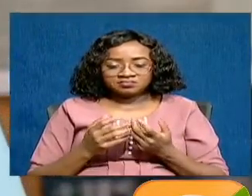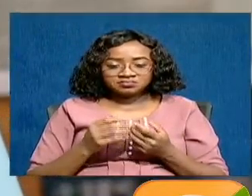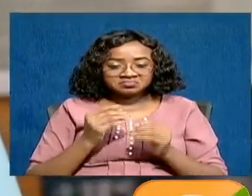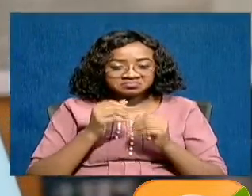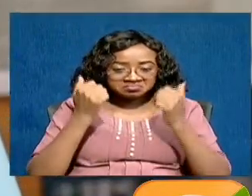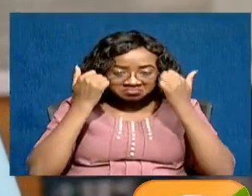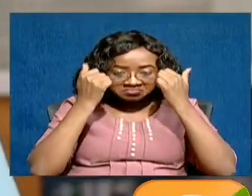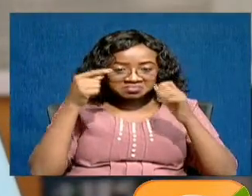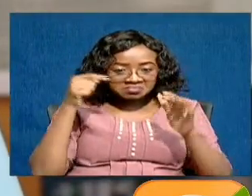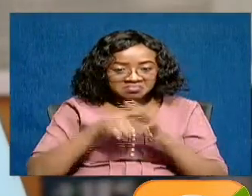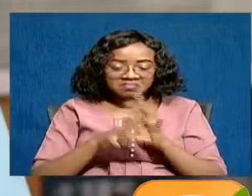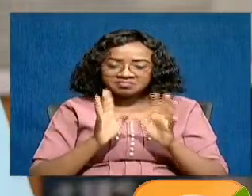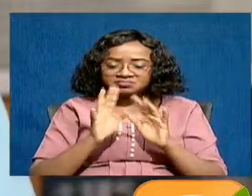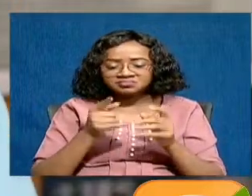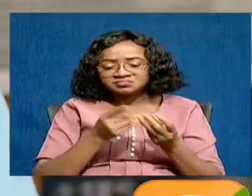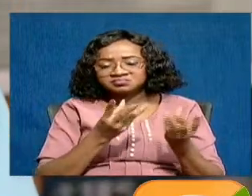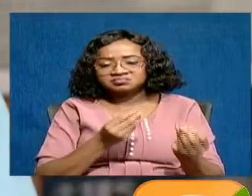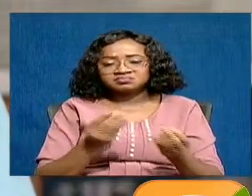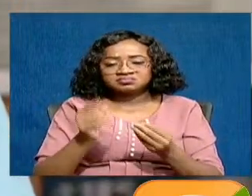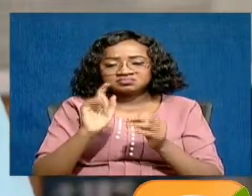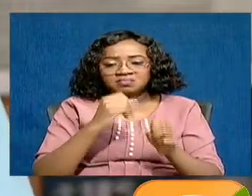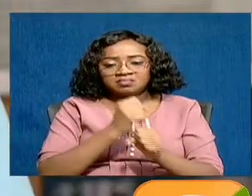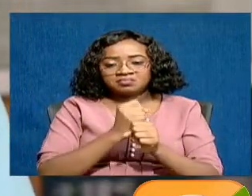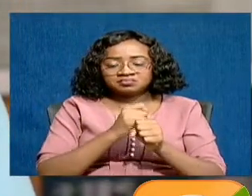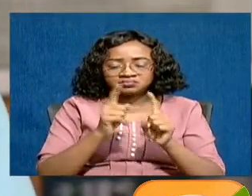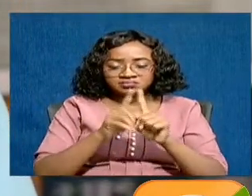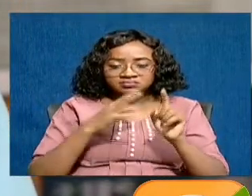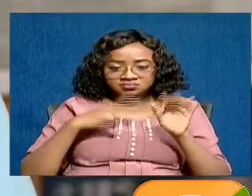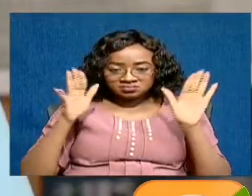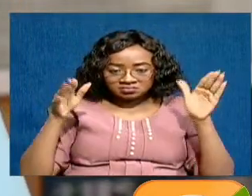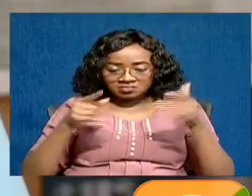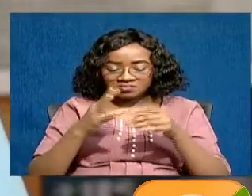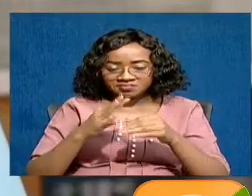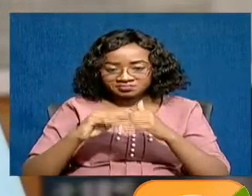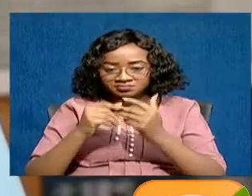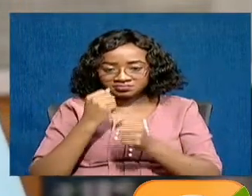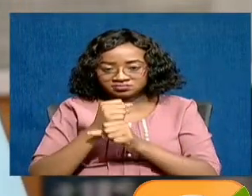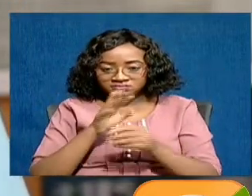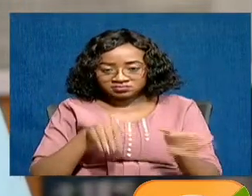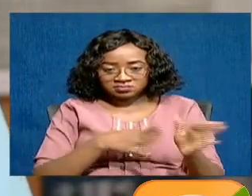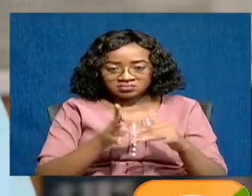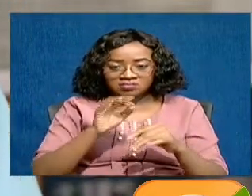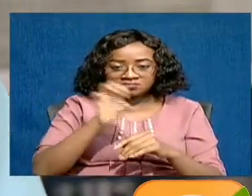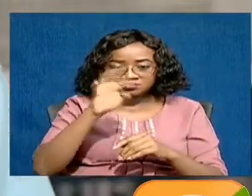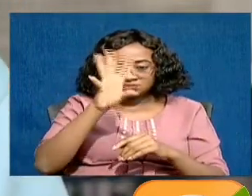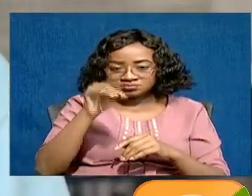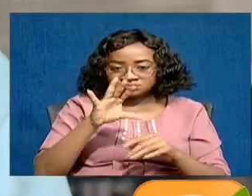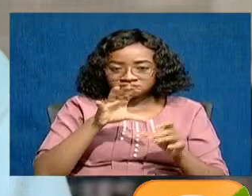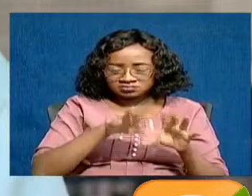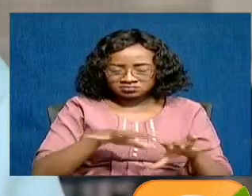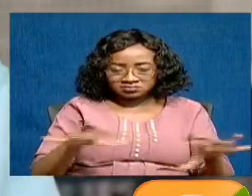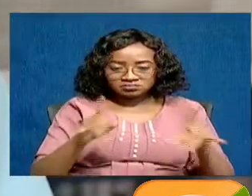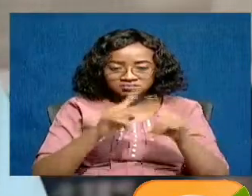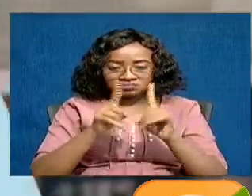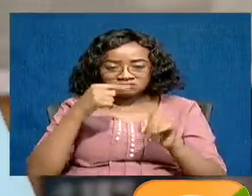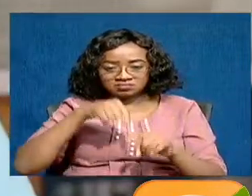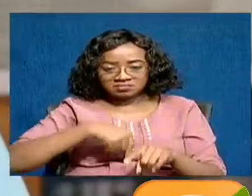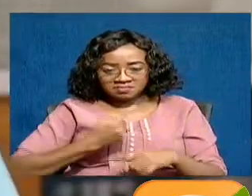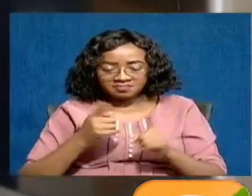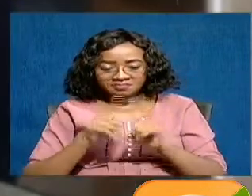are targeting in East Africa markets, because we want to create job opportunities, maybe not only in me, but also for the